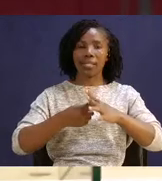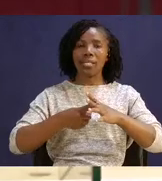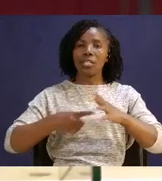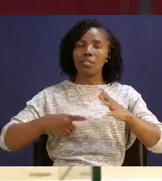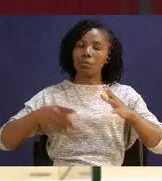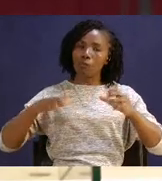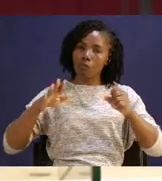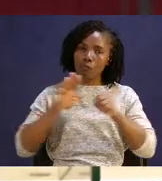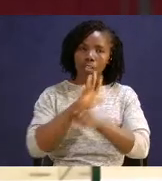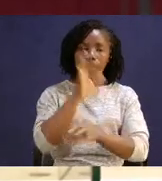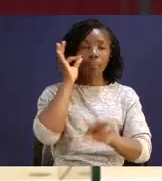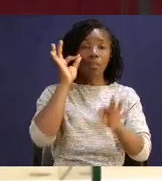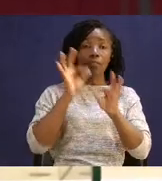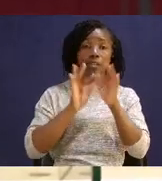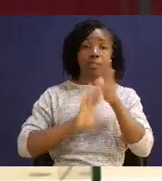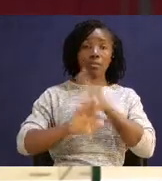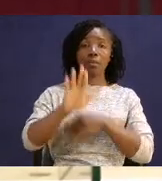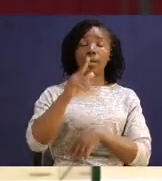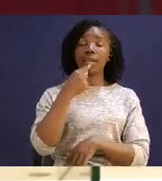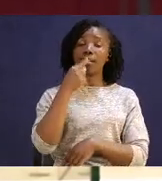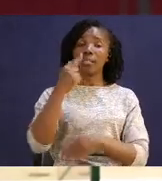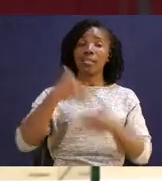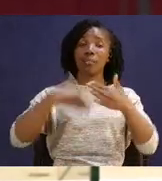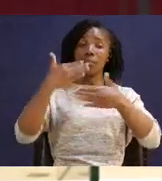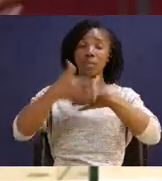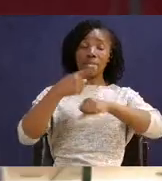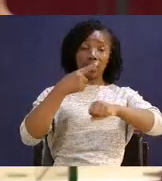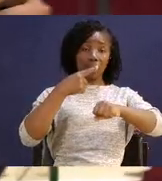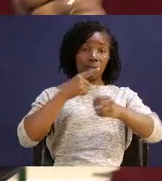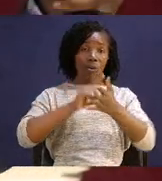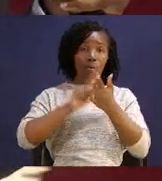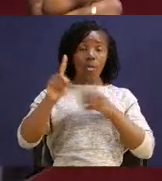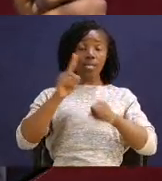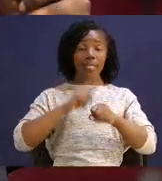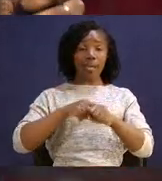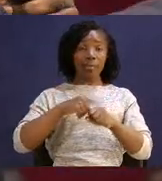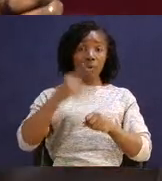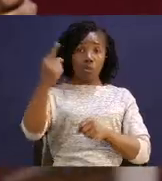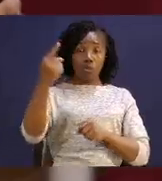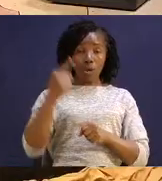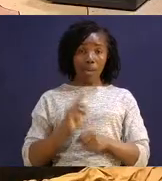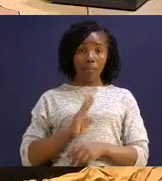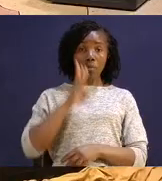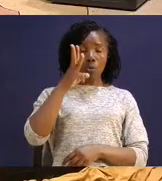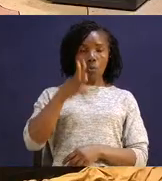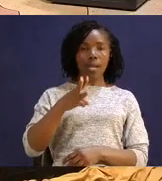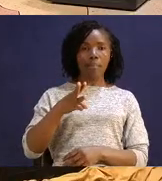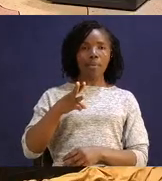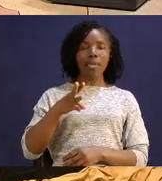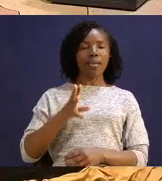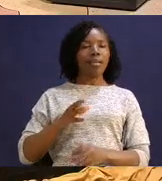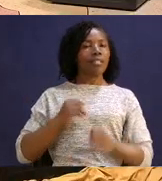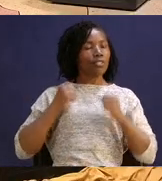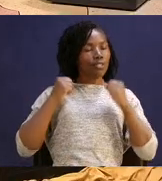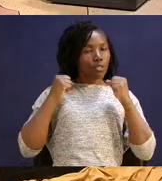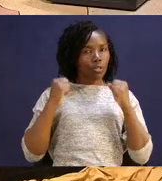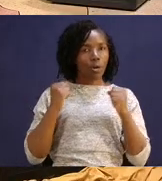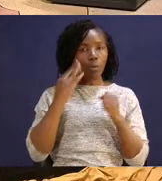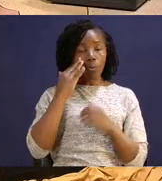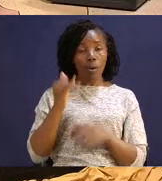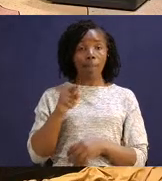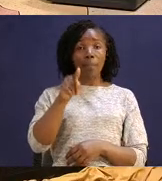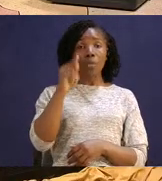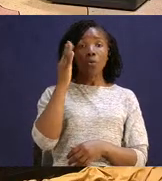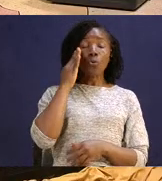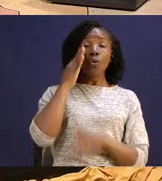faith. And I'm telling you, next week when I see you coming in, you'll be walking. Because suddenly you know who